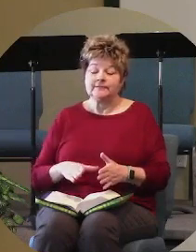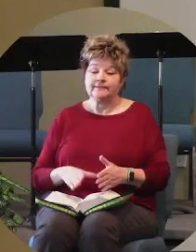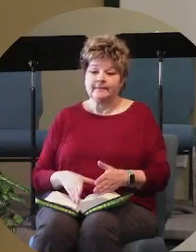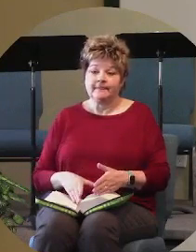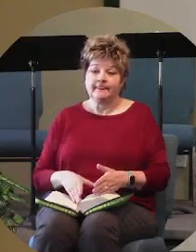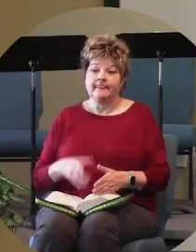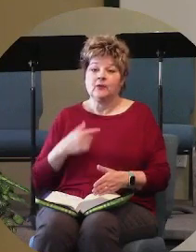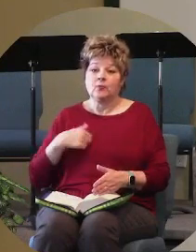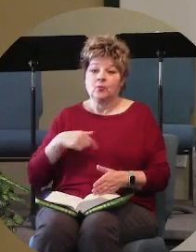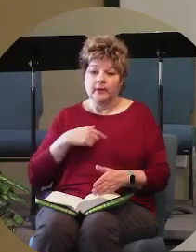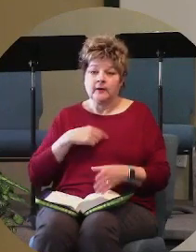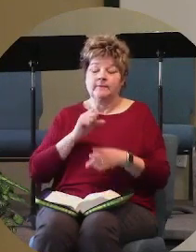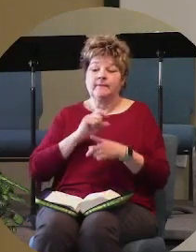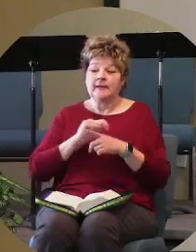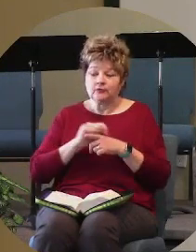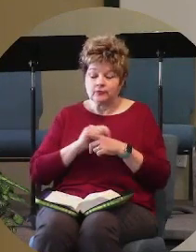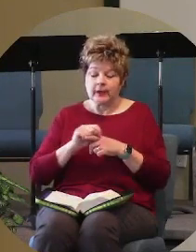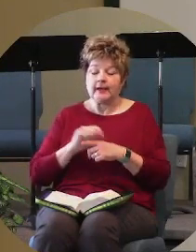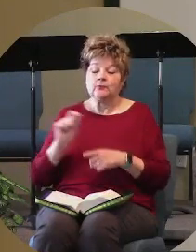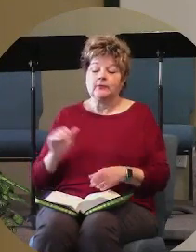That we're being trained, we're being raised,